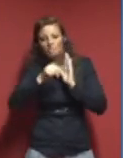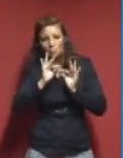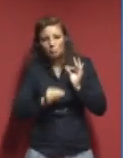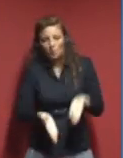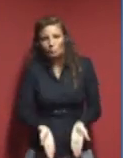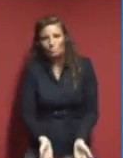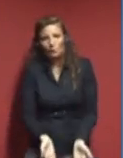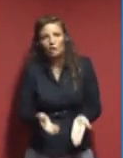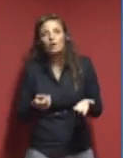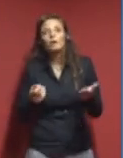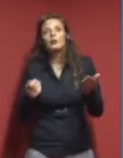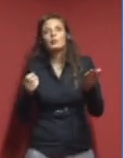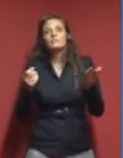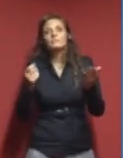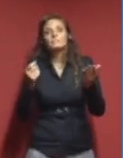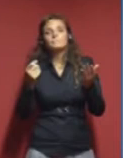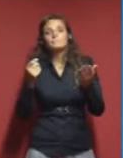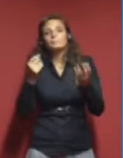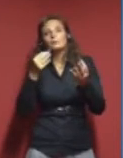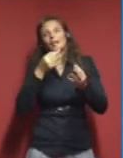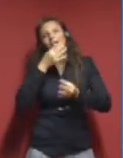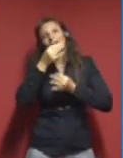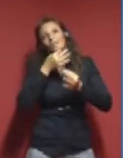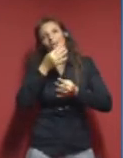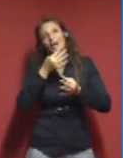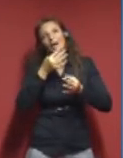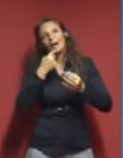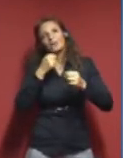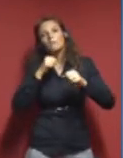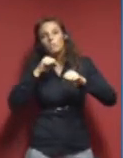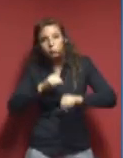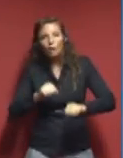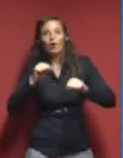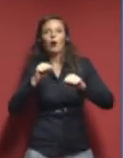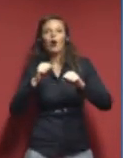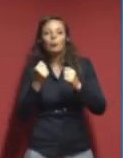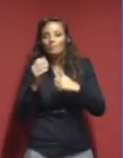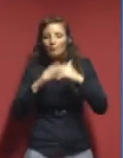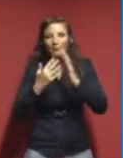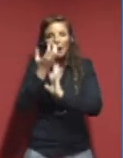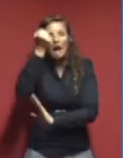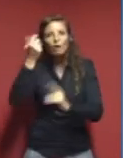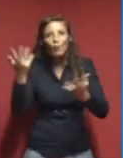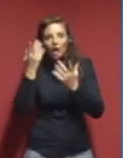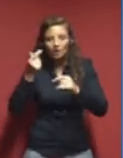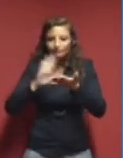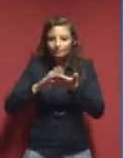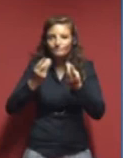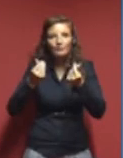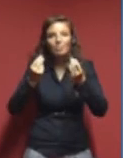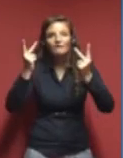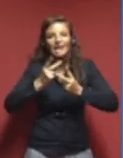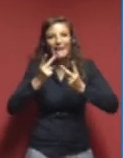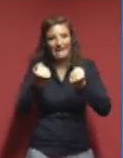really quick way to get going and have something tangible and play with the technology. I would like to present you with some